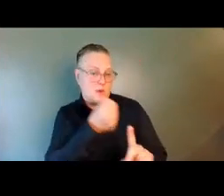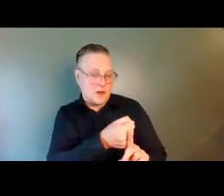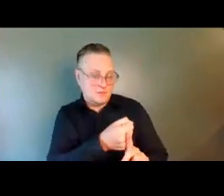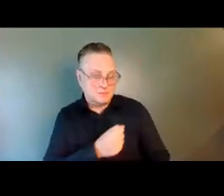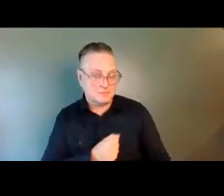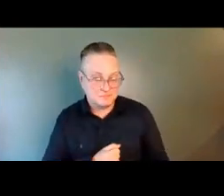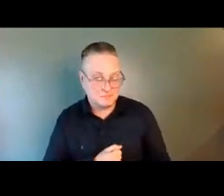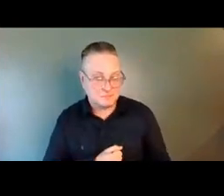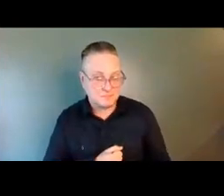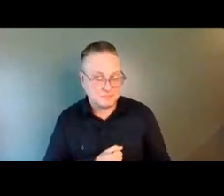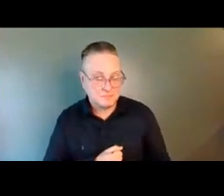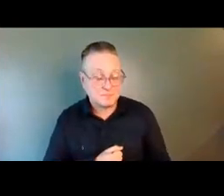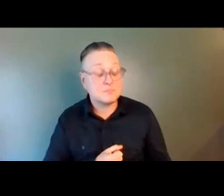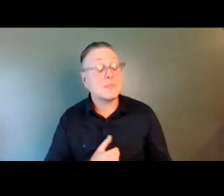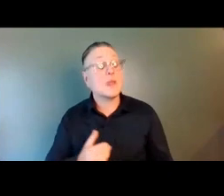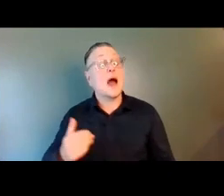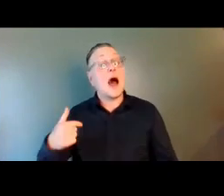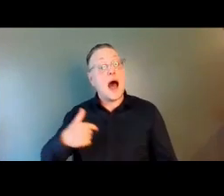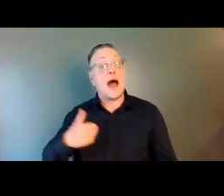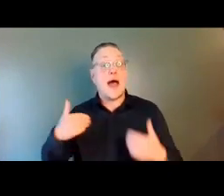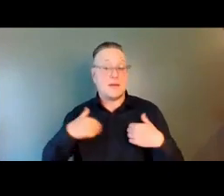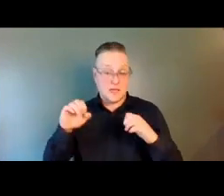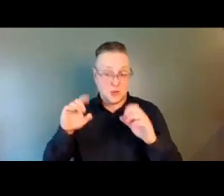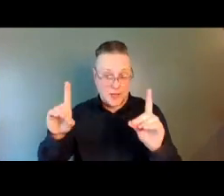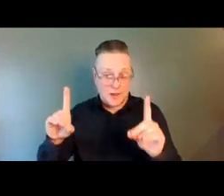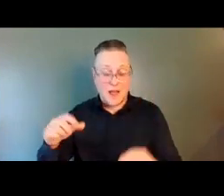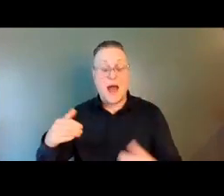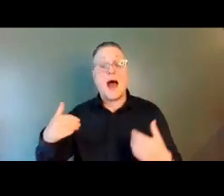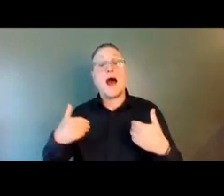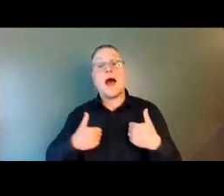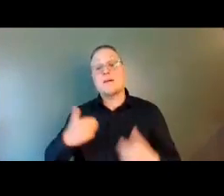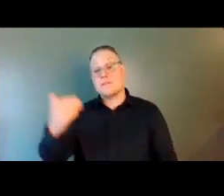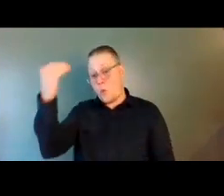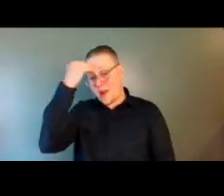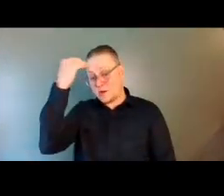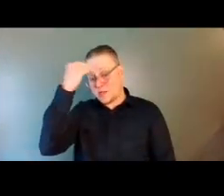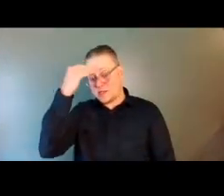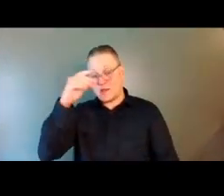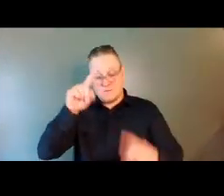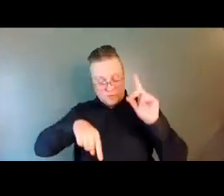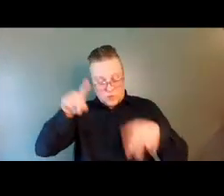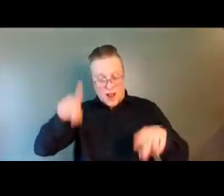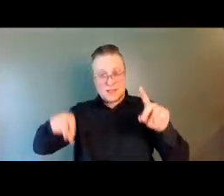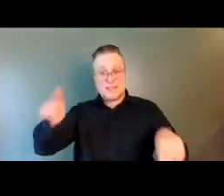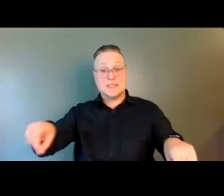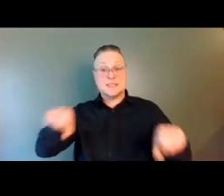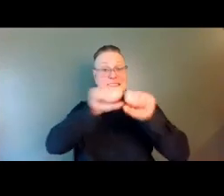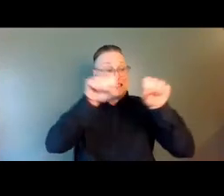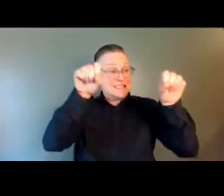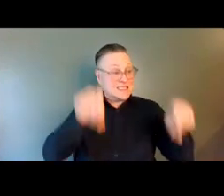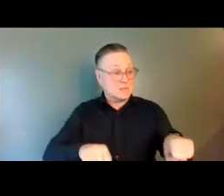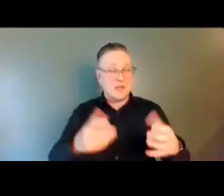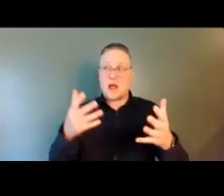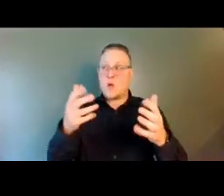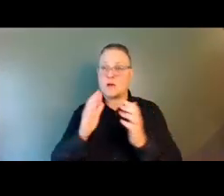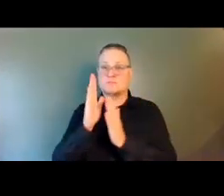with knowledge of the system and public policy, and a strong aptitude toward equity, I decided to